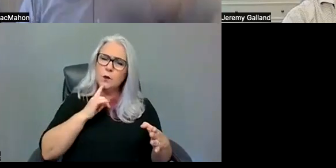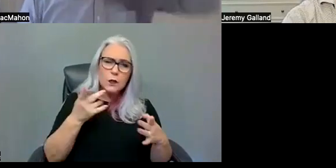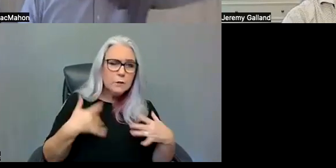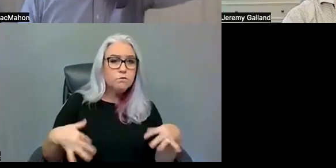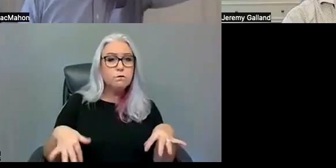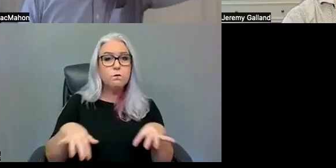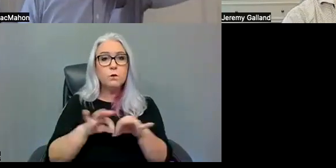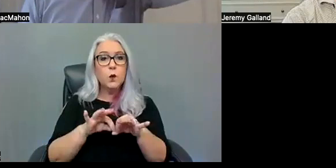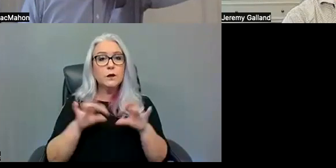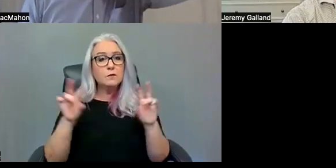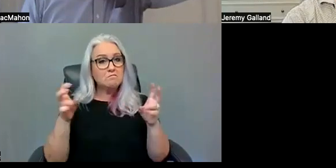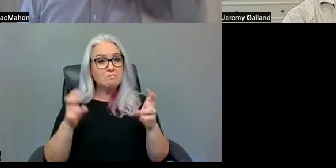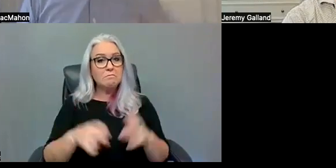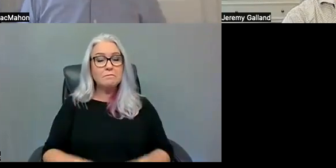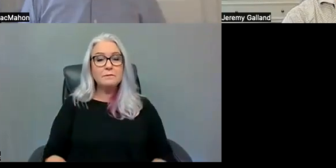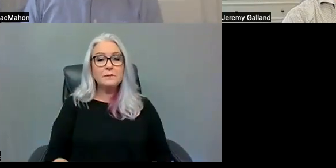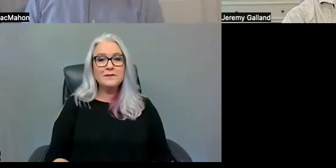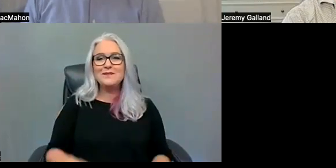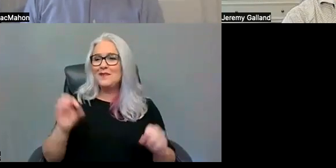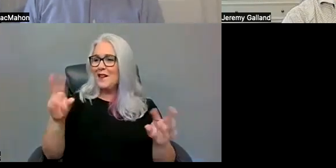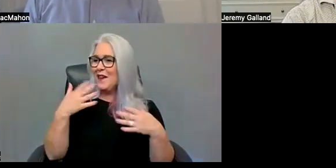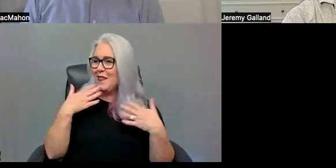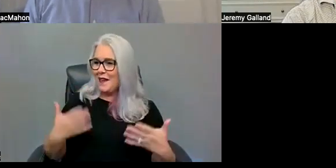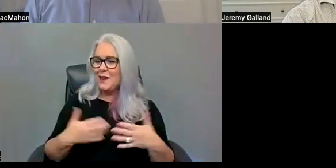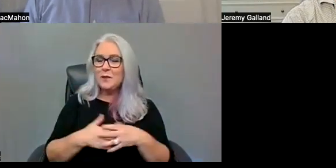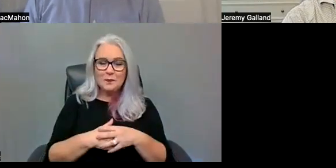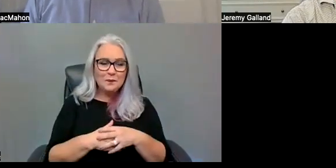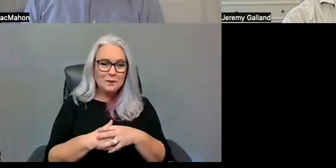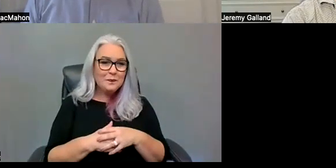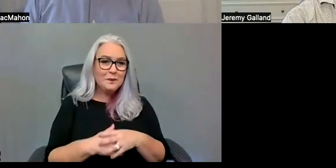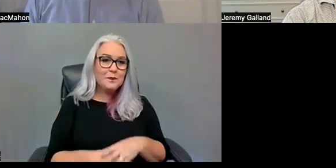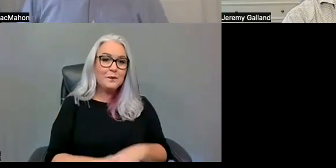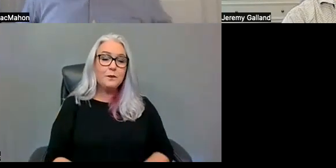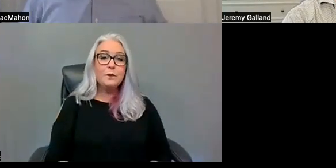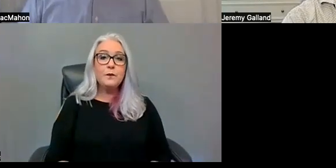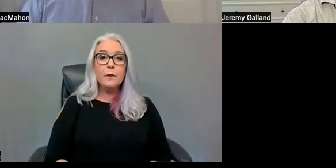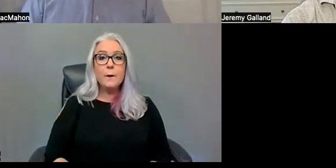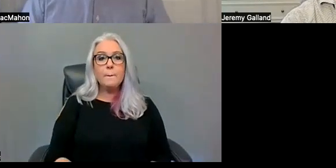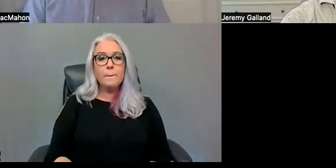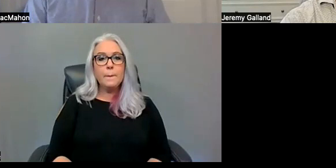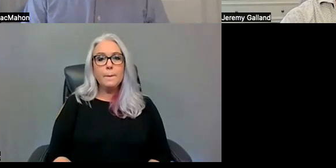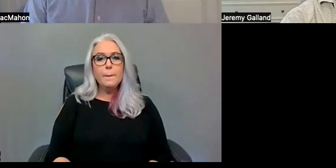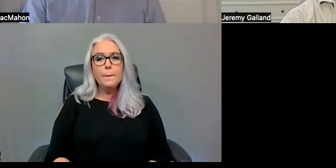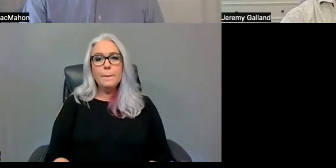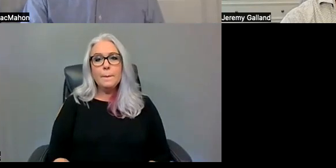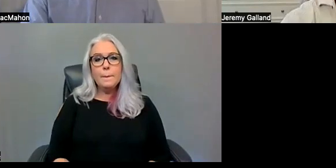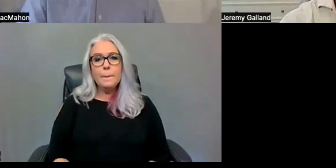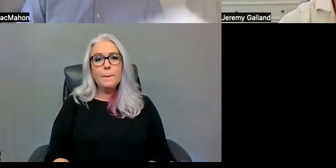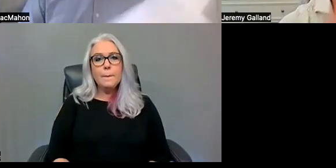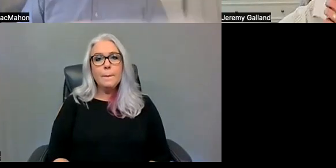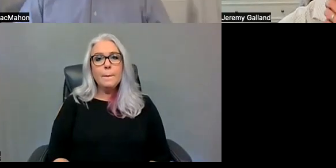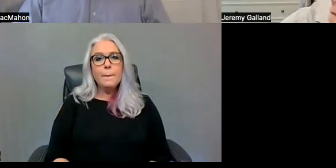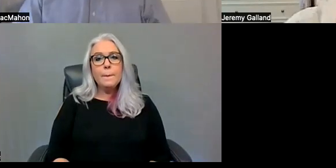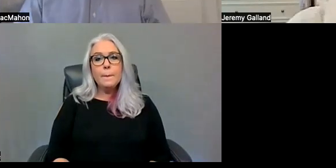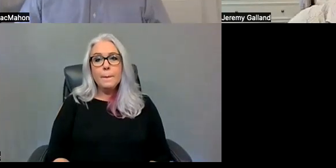Okay, thank you. Okay, now we're back to the top. with Theresa. What role do you think the school